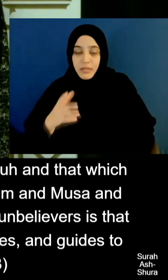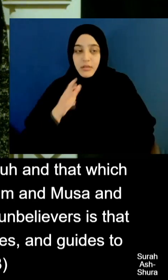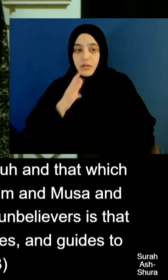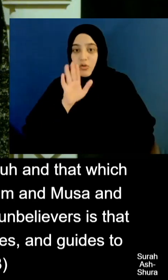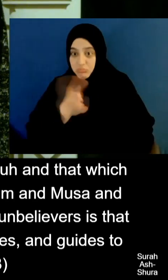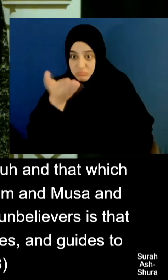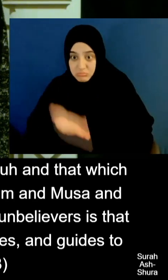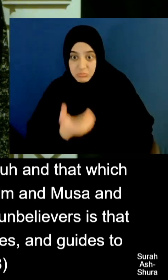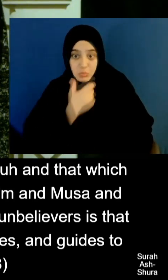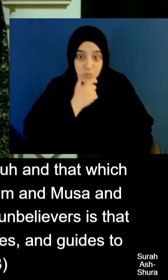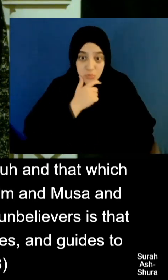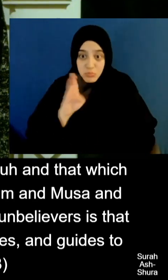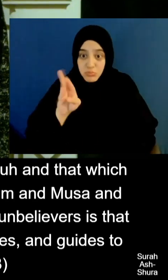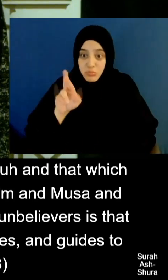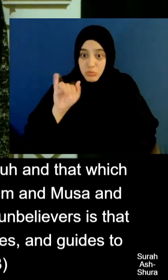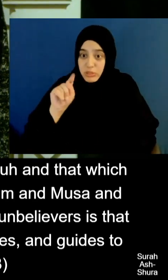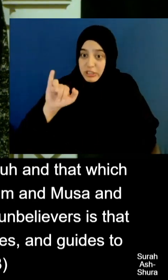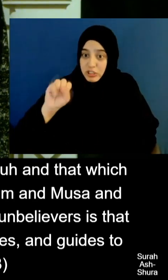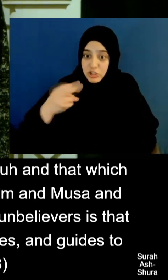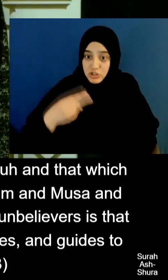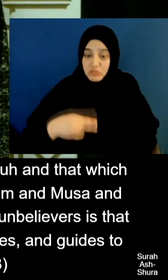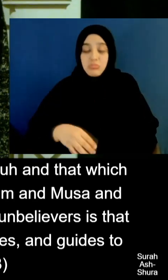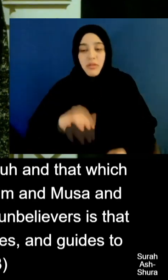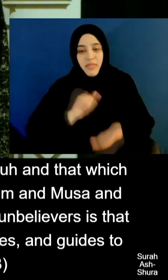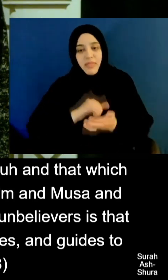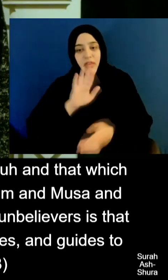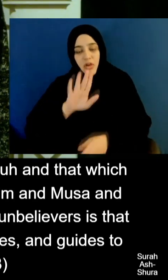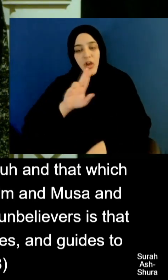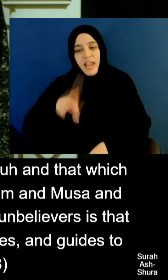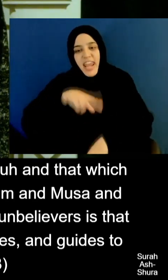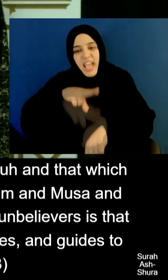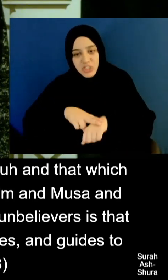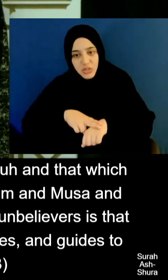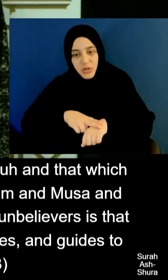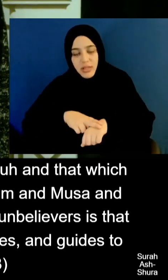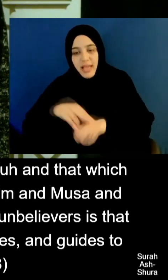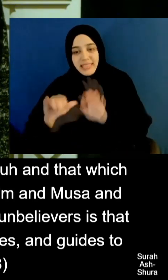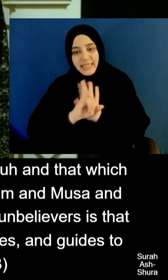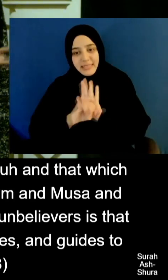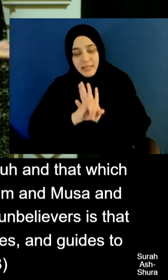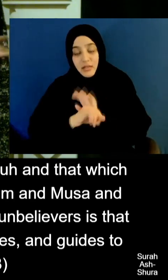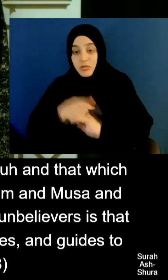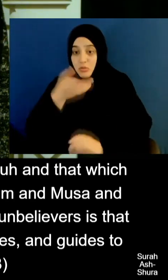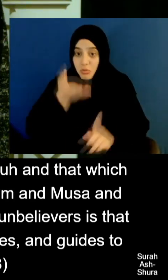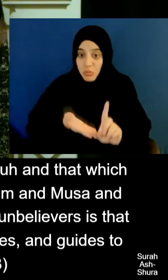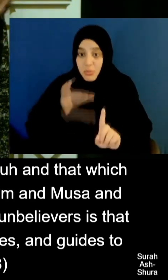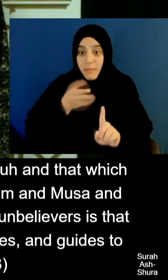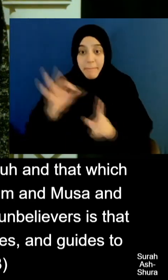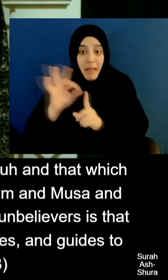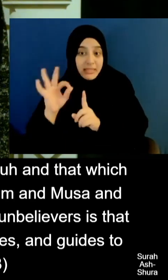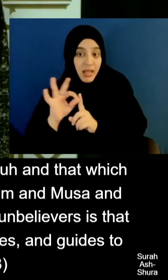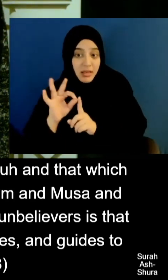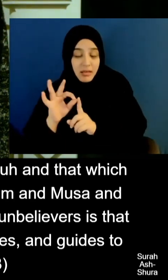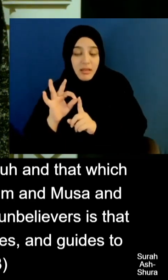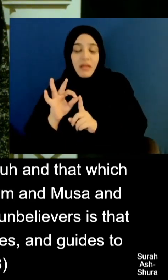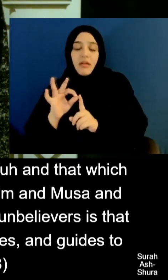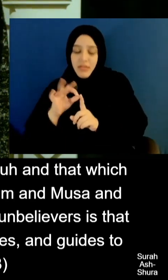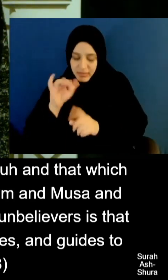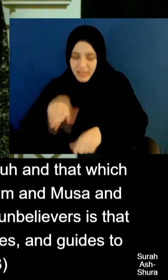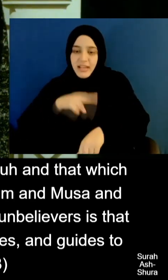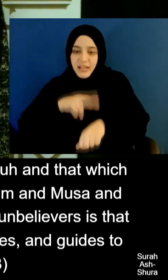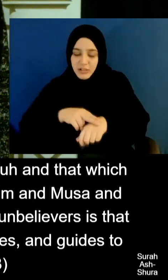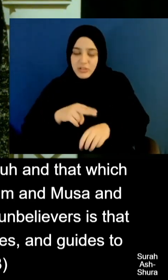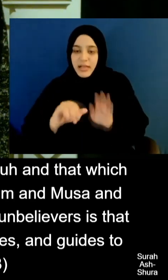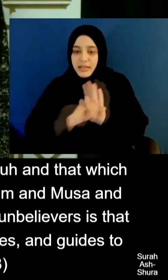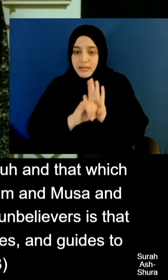identity. You Pakistani. That's your national identity. There's a tradition, you know, from the Holy Prophet. Although